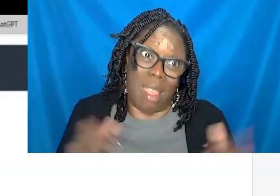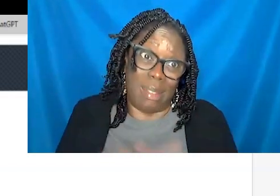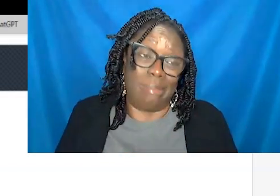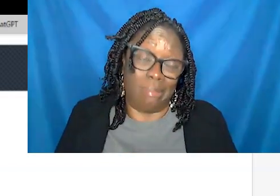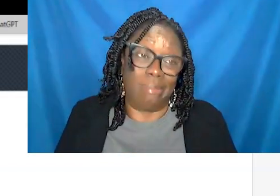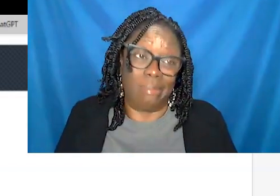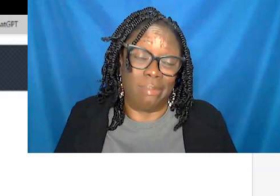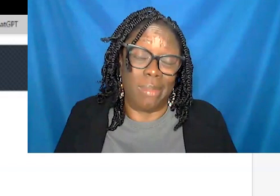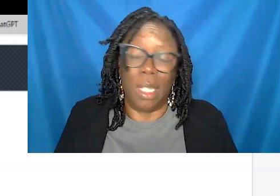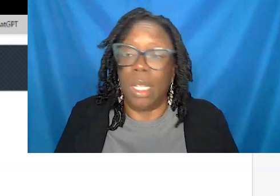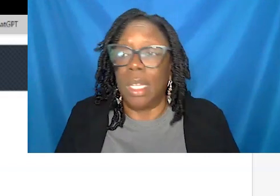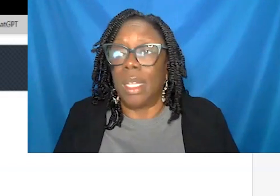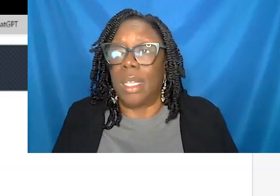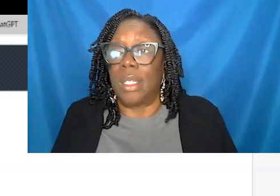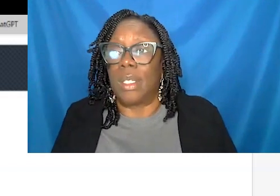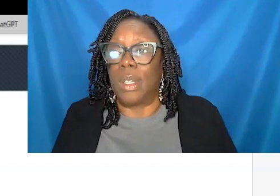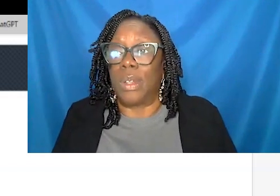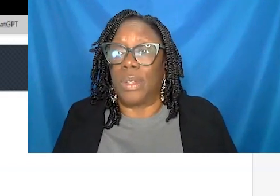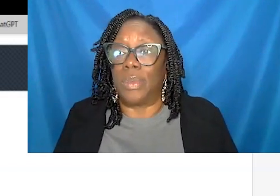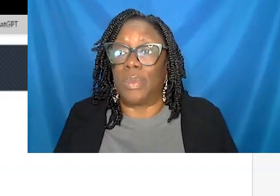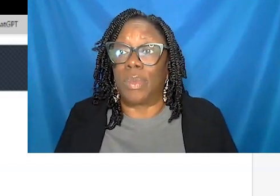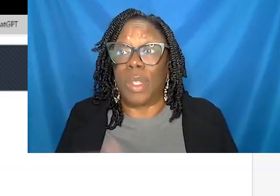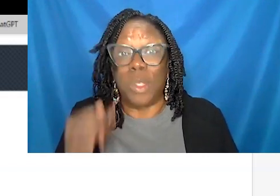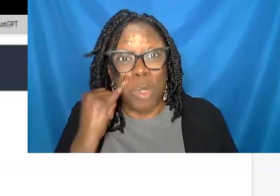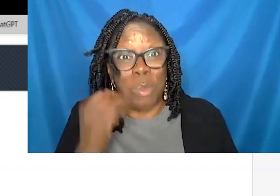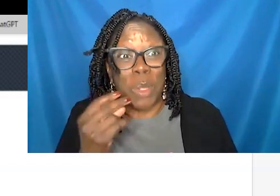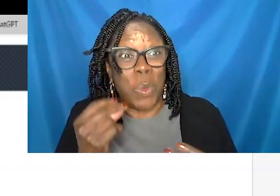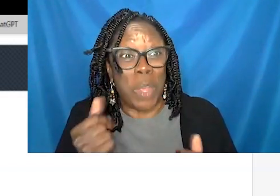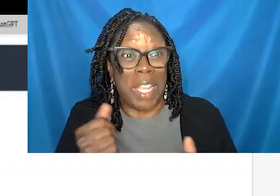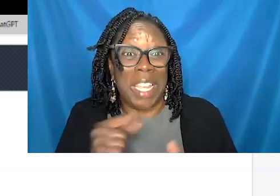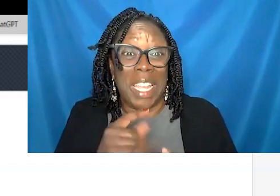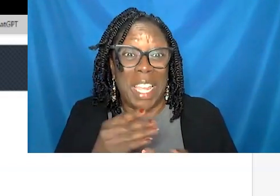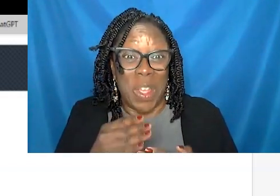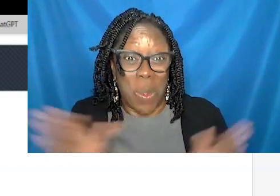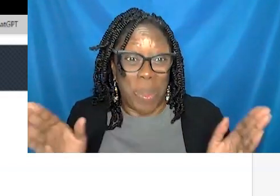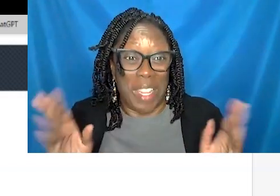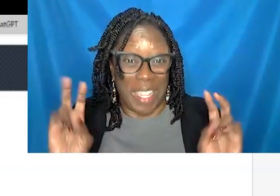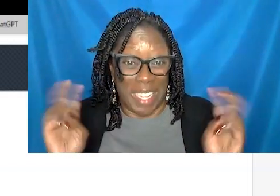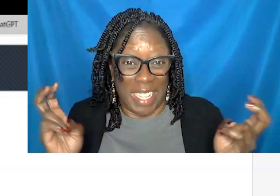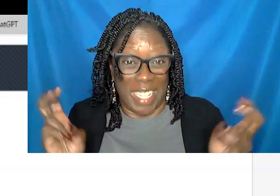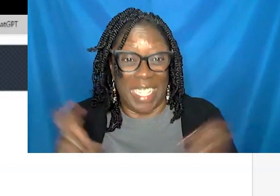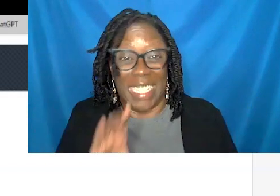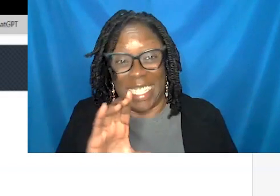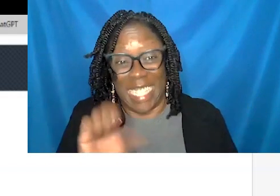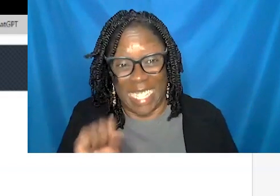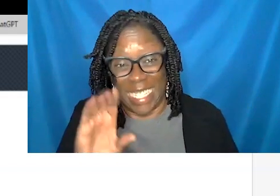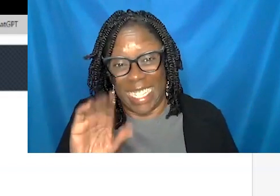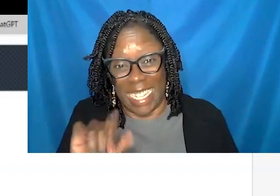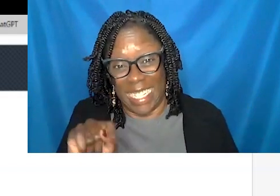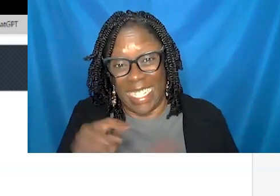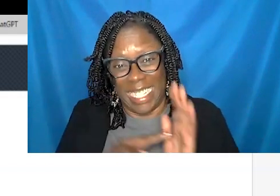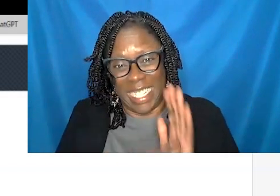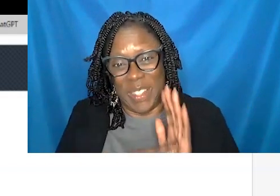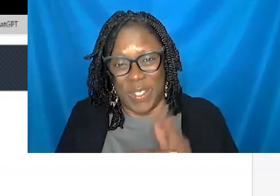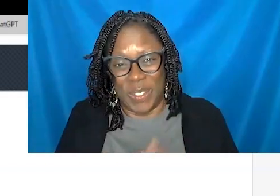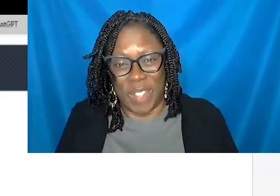So for my, what was supposed to be a quick introduction, this is going to be a CIT example of how students use